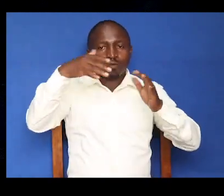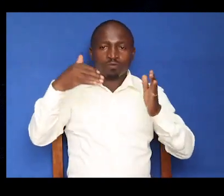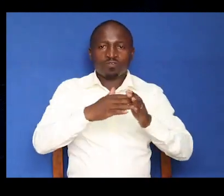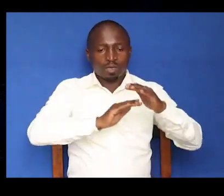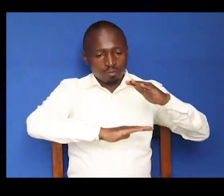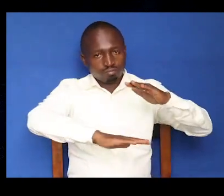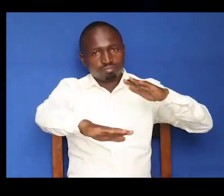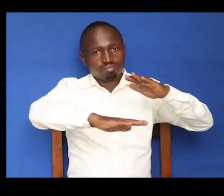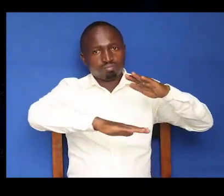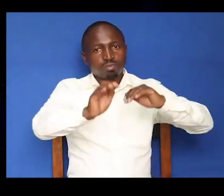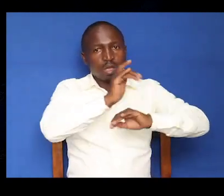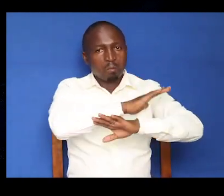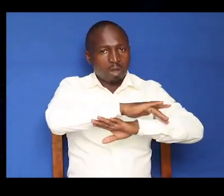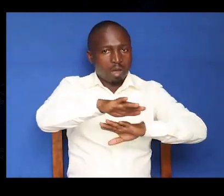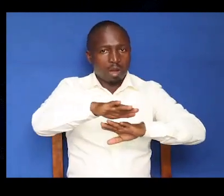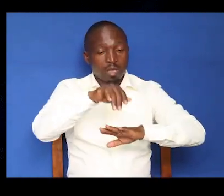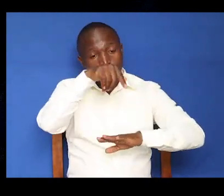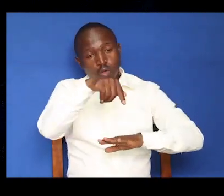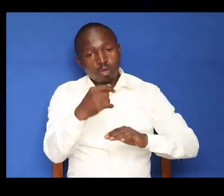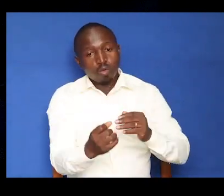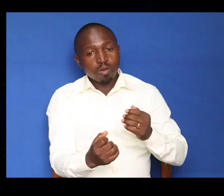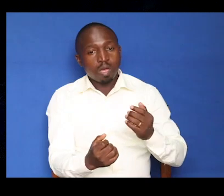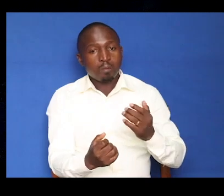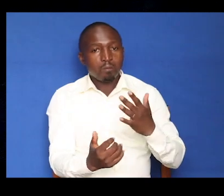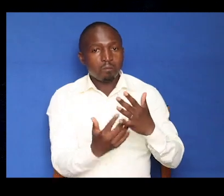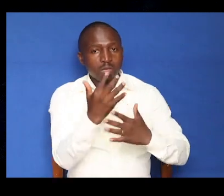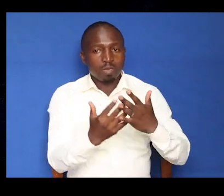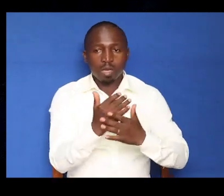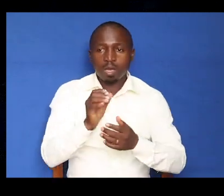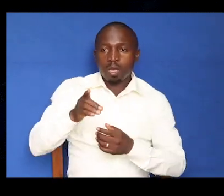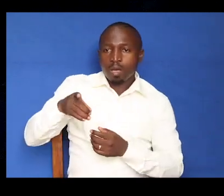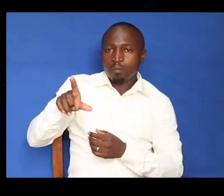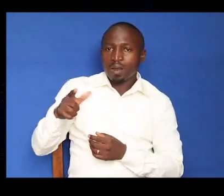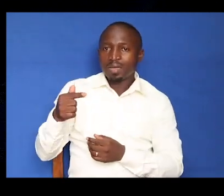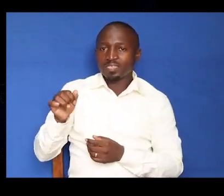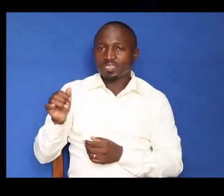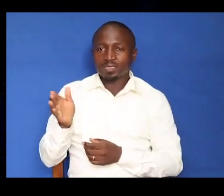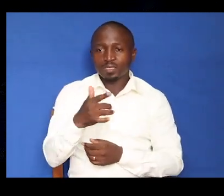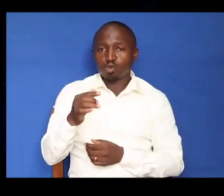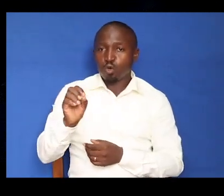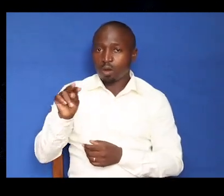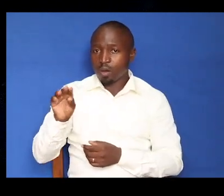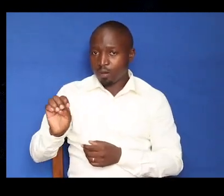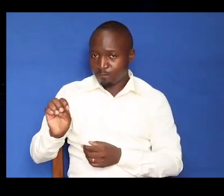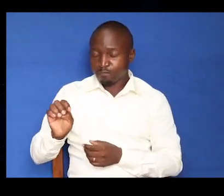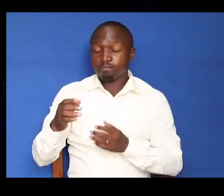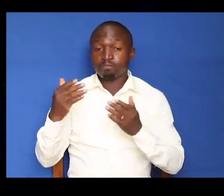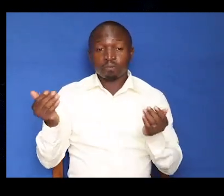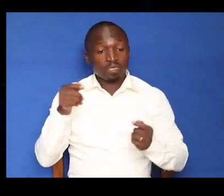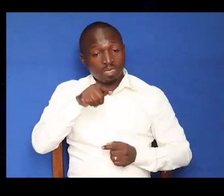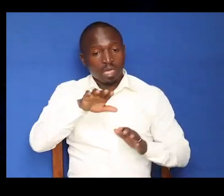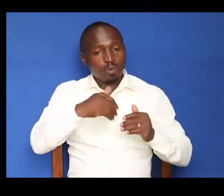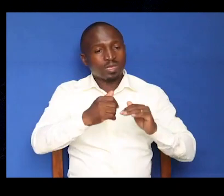to reach the surface of oceanic bottom where planktons grow. Hence, corals cannot grow at depths